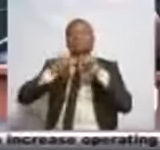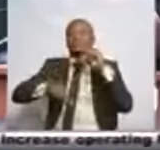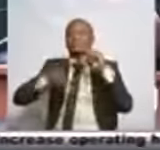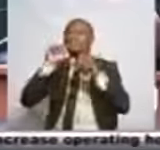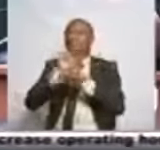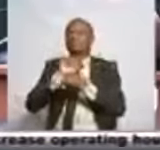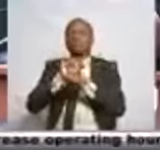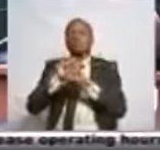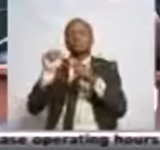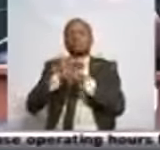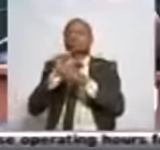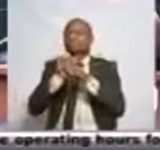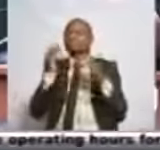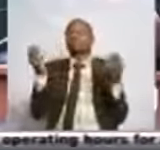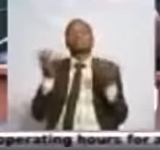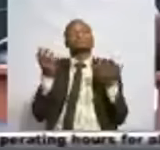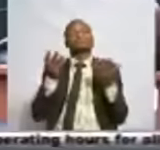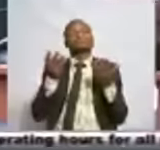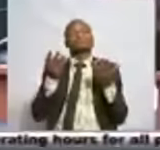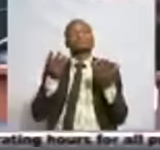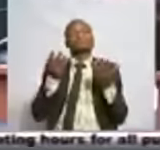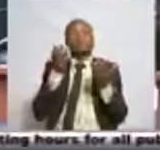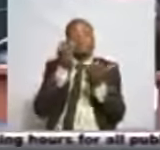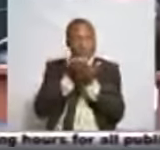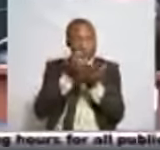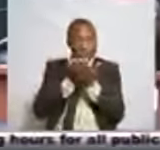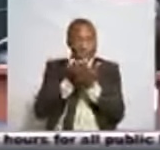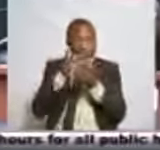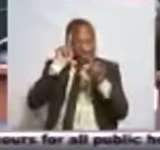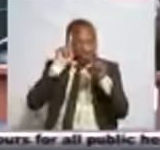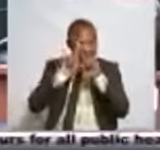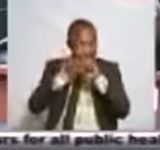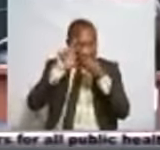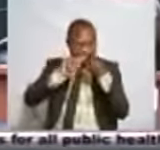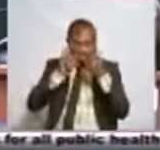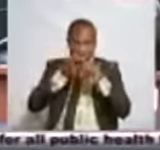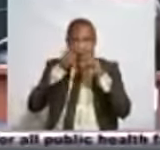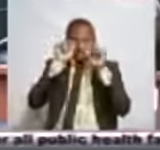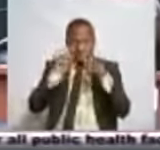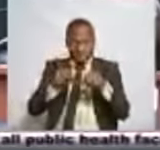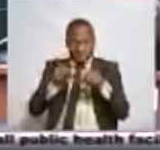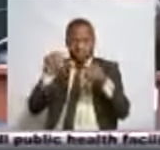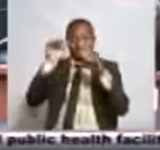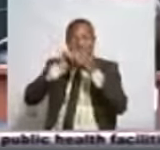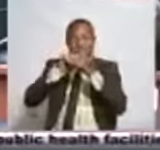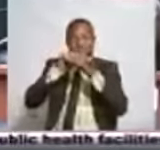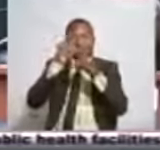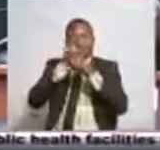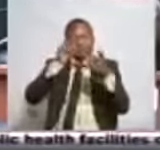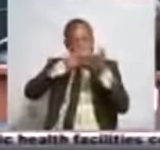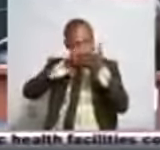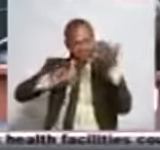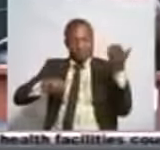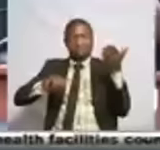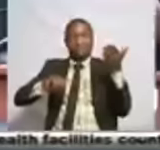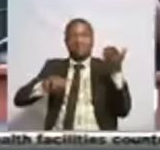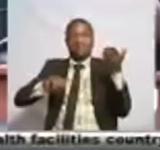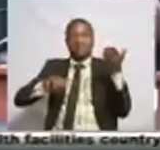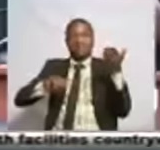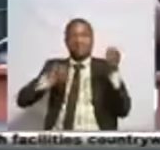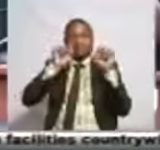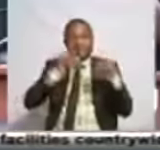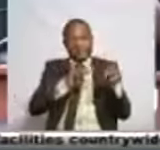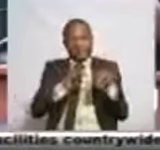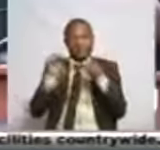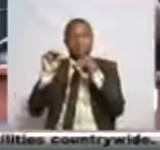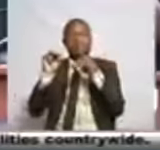time. It's not practical. So my request to you, dear brother and friend, is that you may consider to just withdraw this motion so that we can